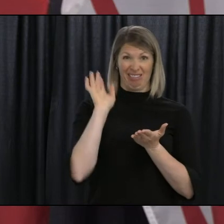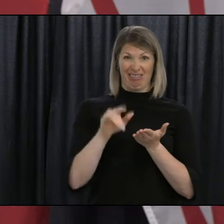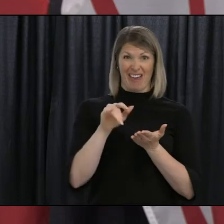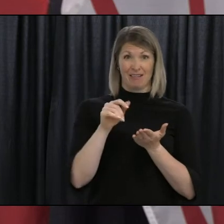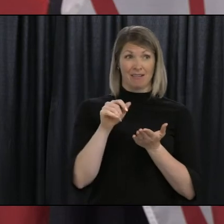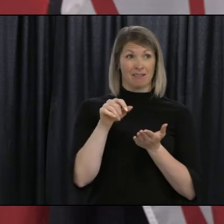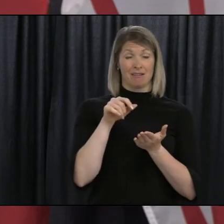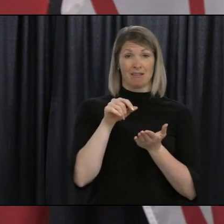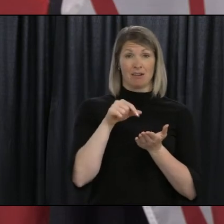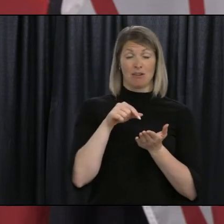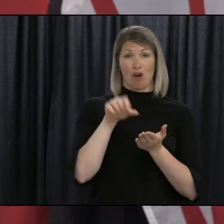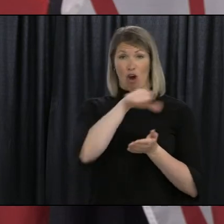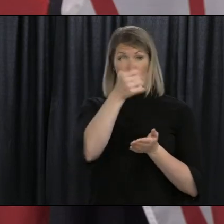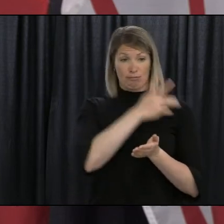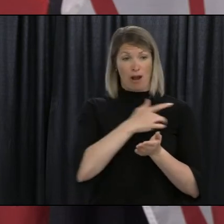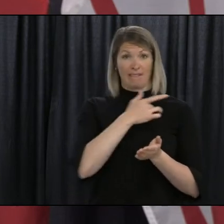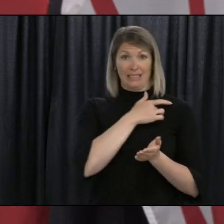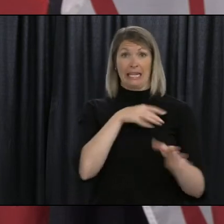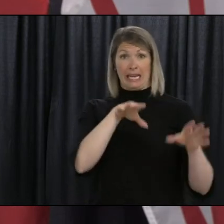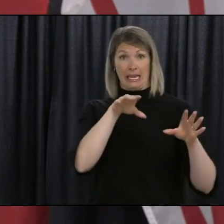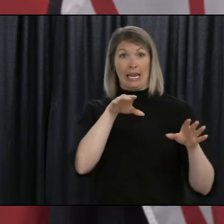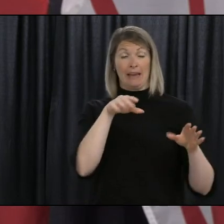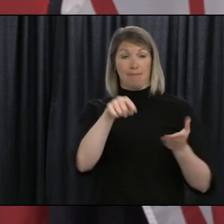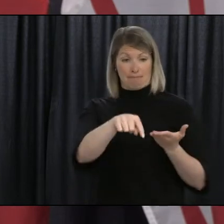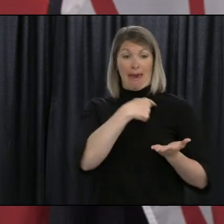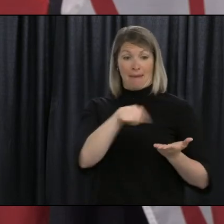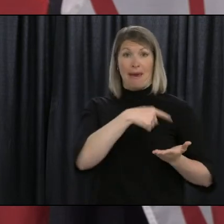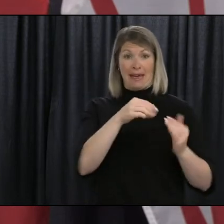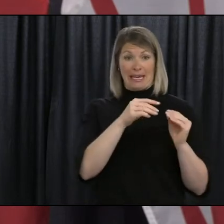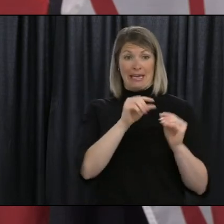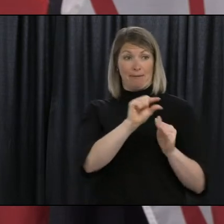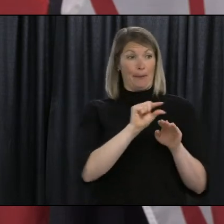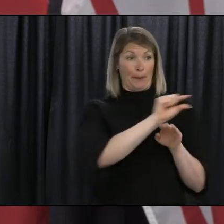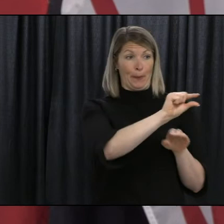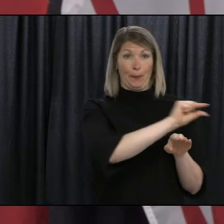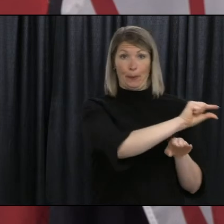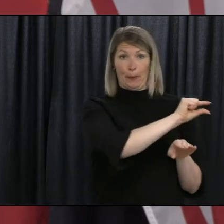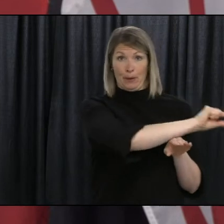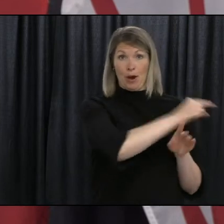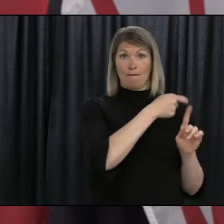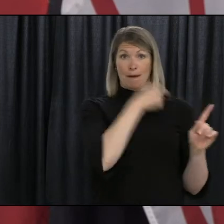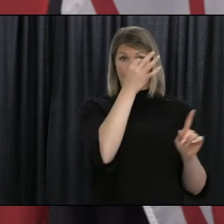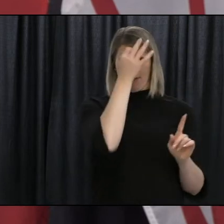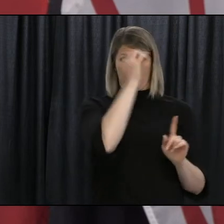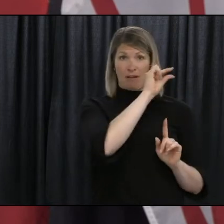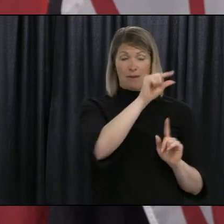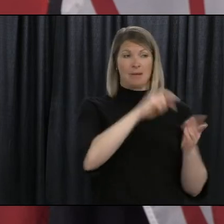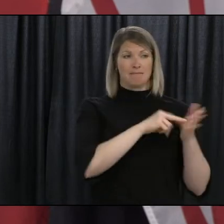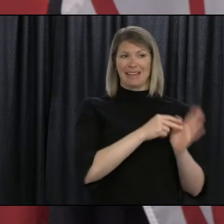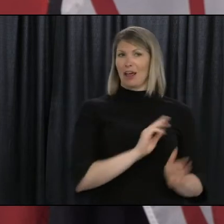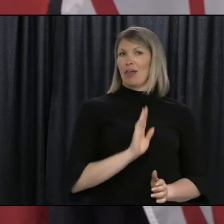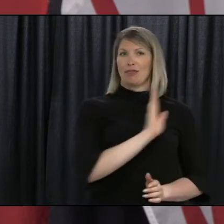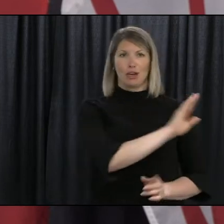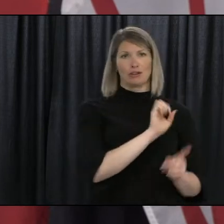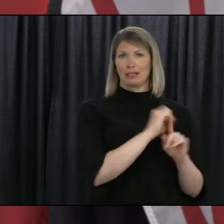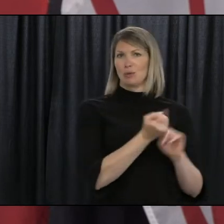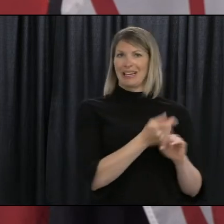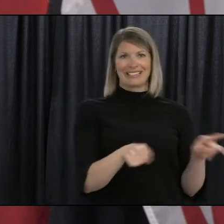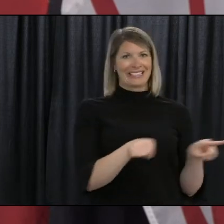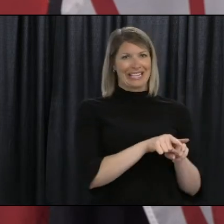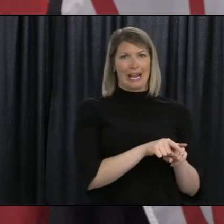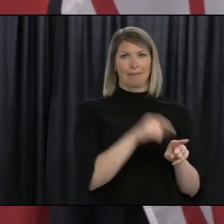provinces, their fiscal situation would have been very similar to ours over the last 3 or 4 years. So